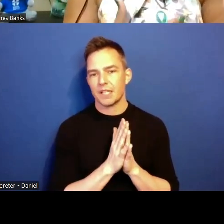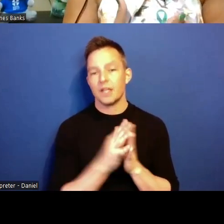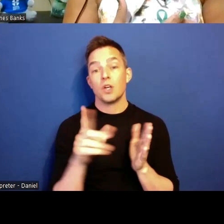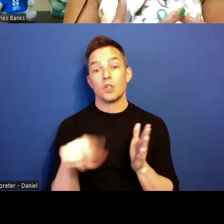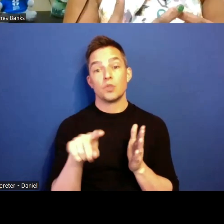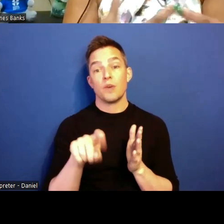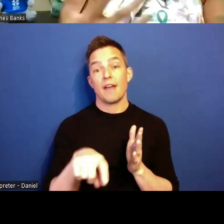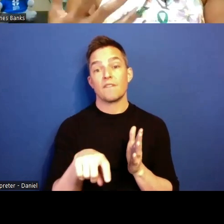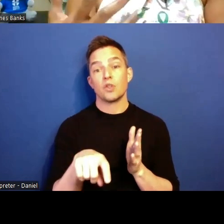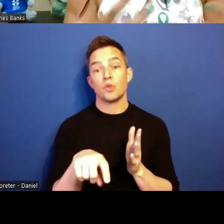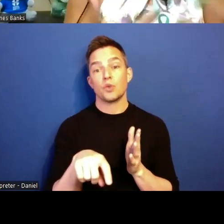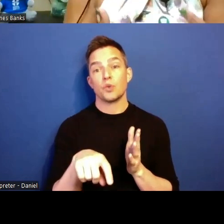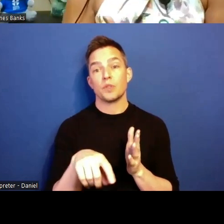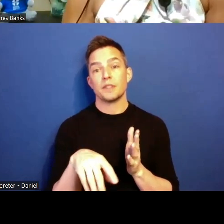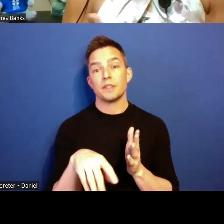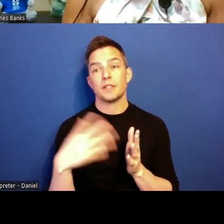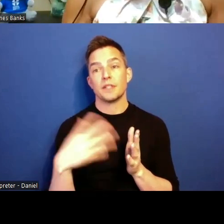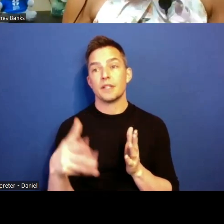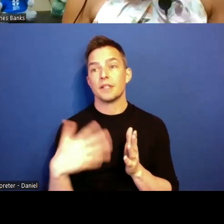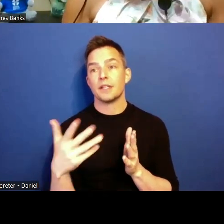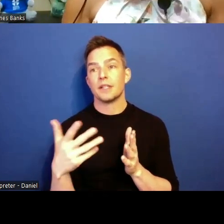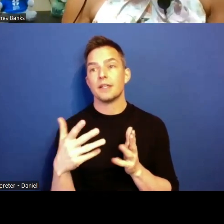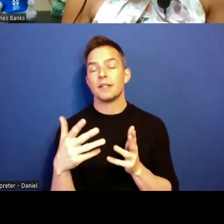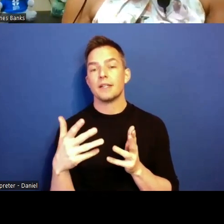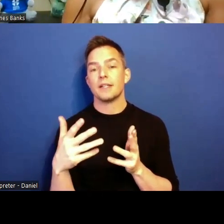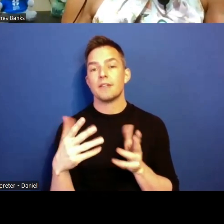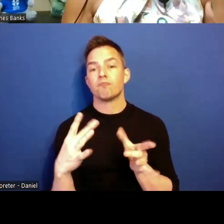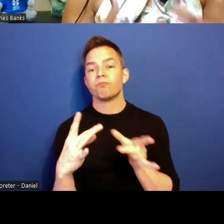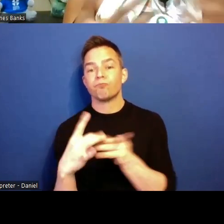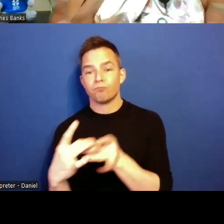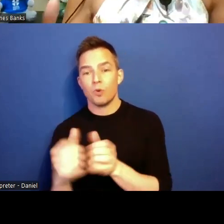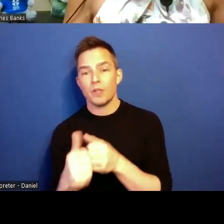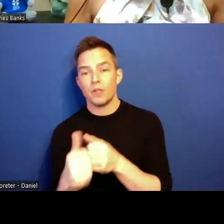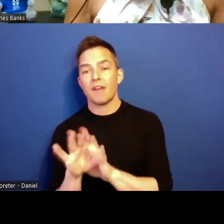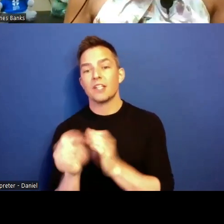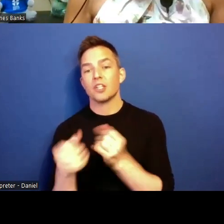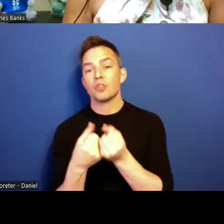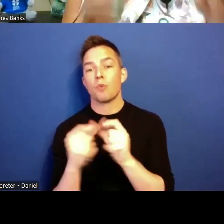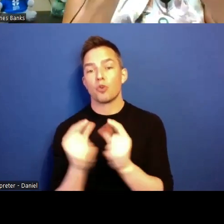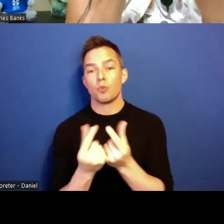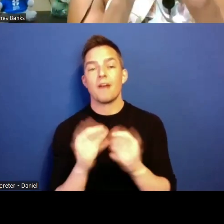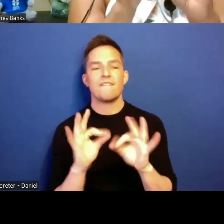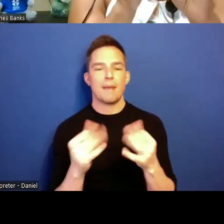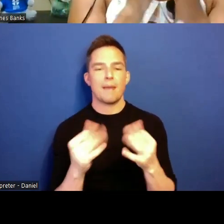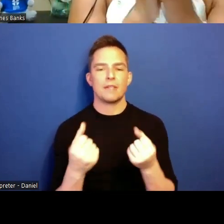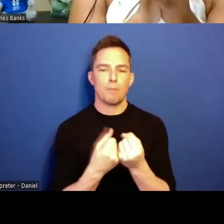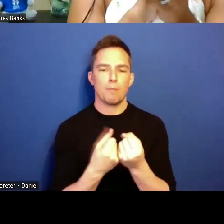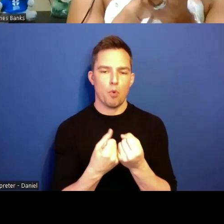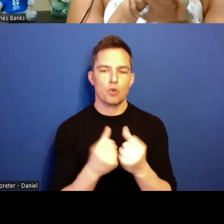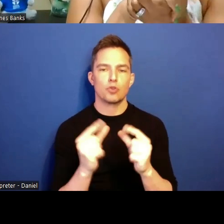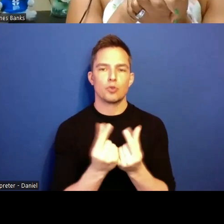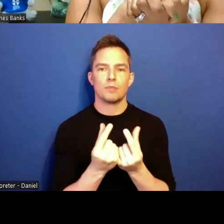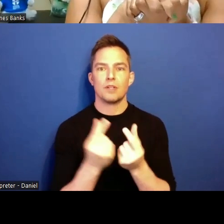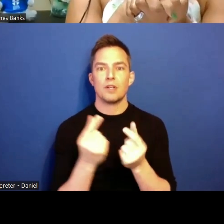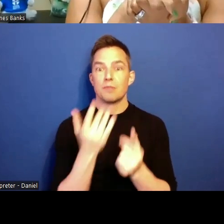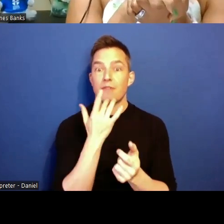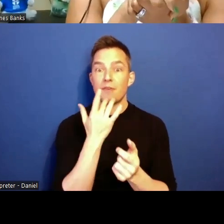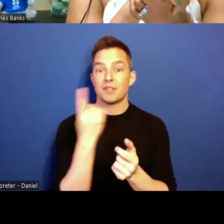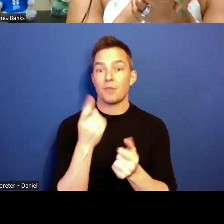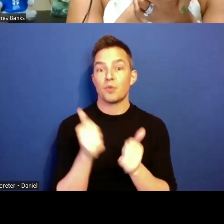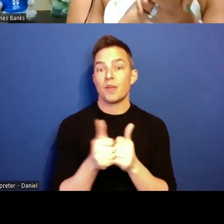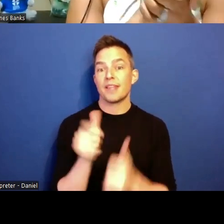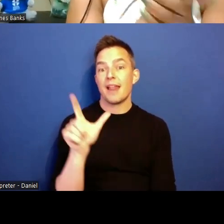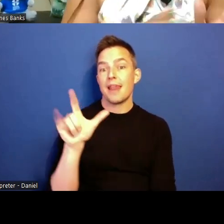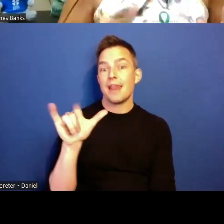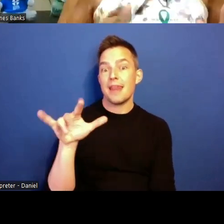to link yourself with a support group, a family support, preferably someone with lived